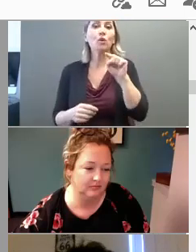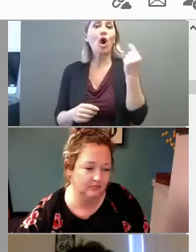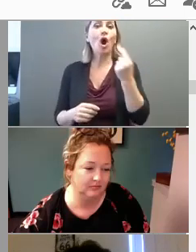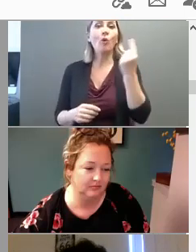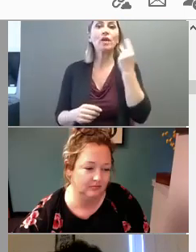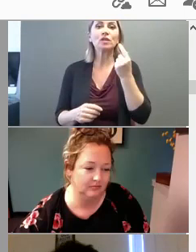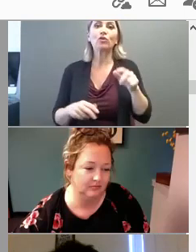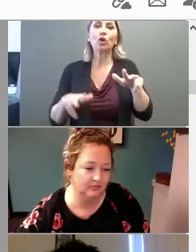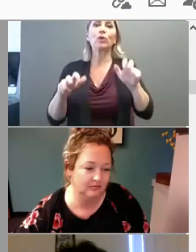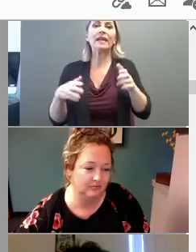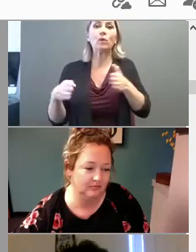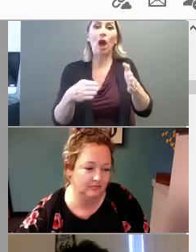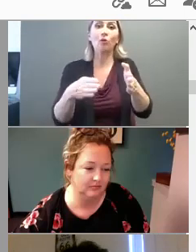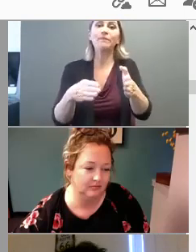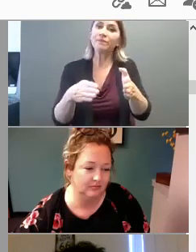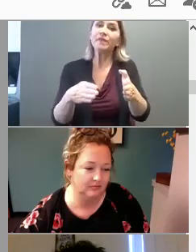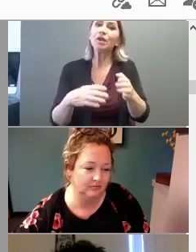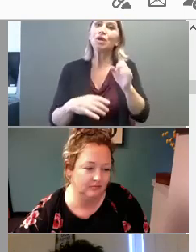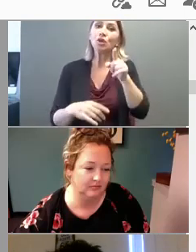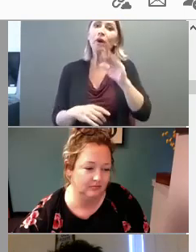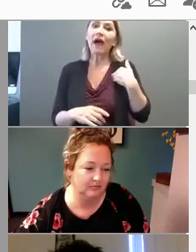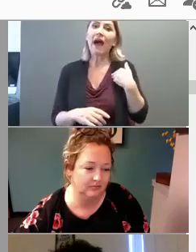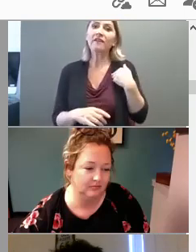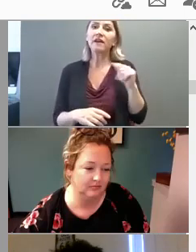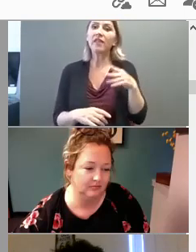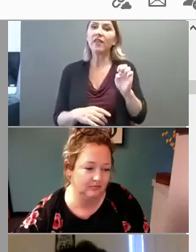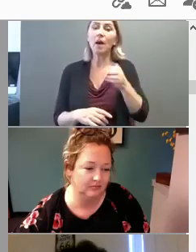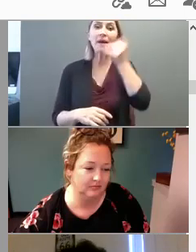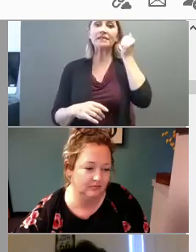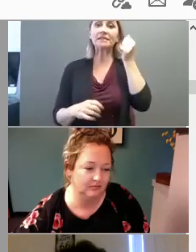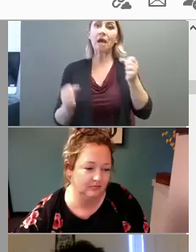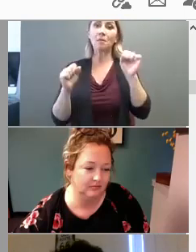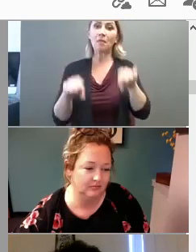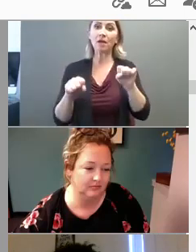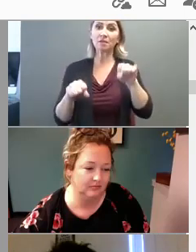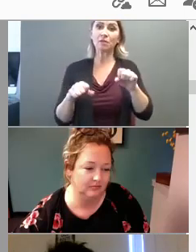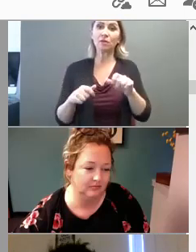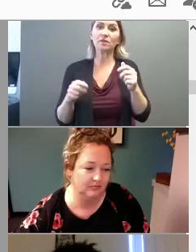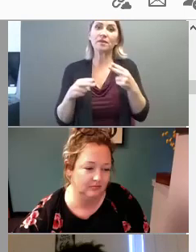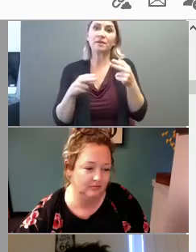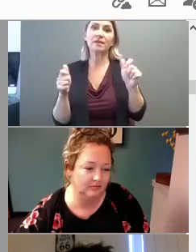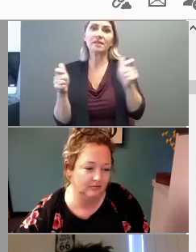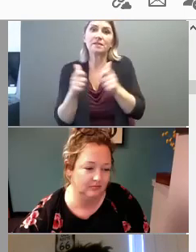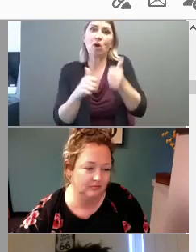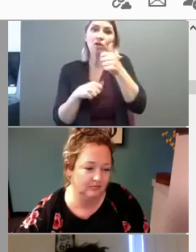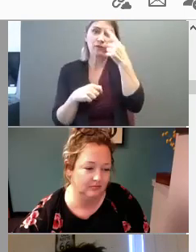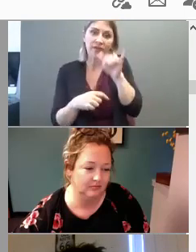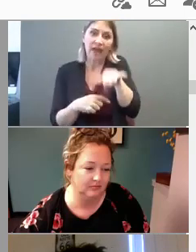the greedy route, essentially you're going to have the best possible answer in the smallest amount of time, potentially.